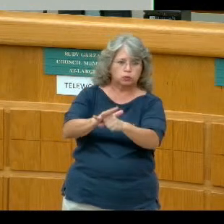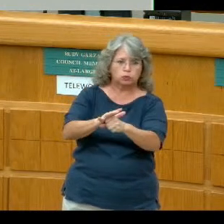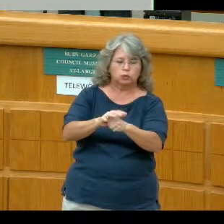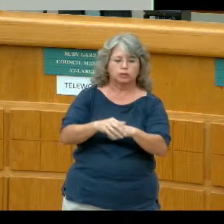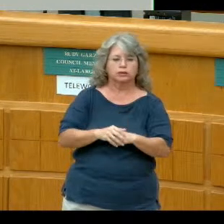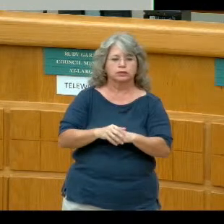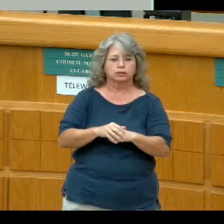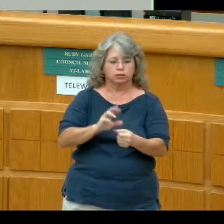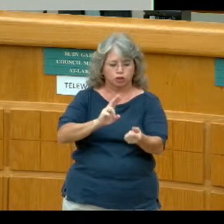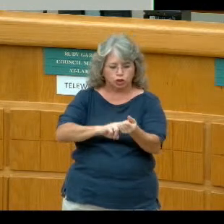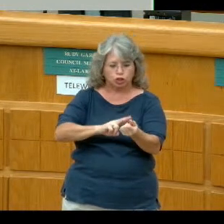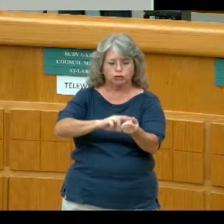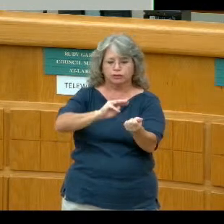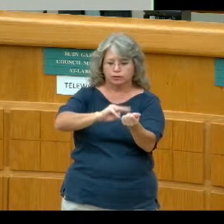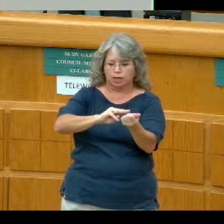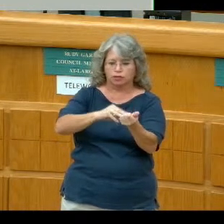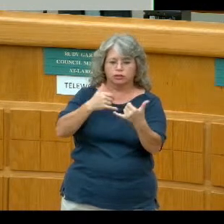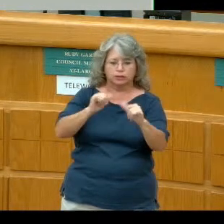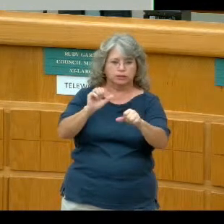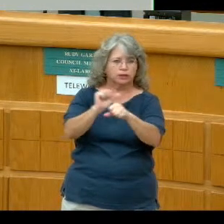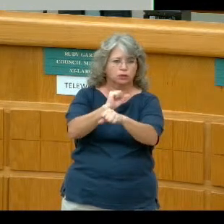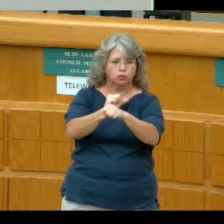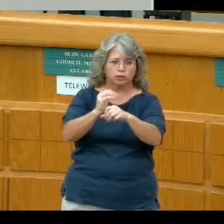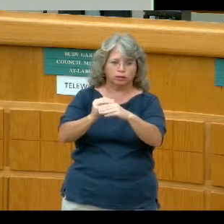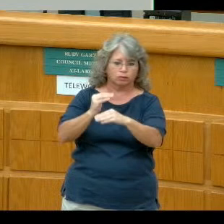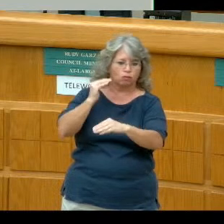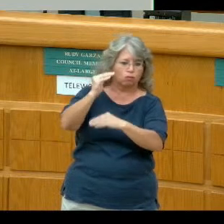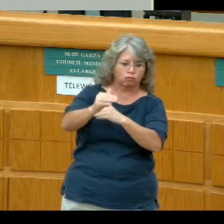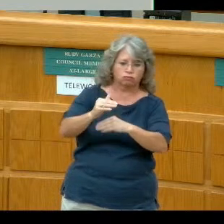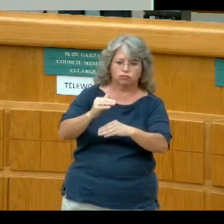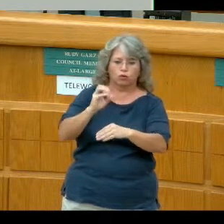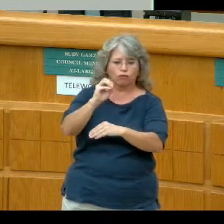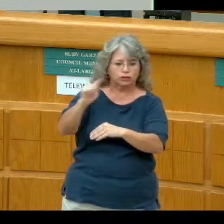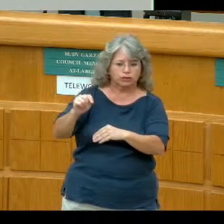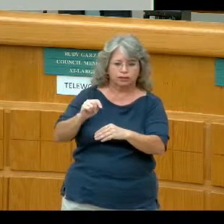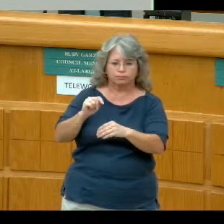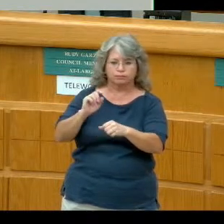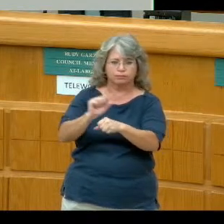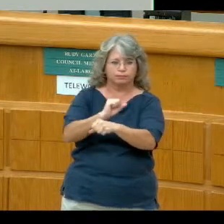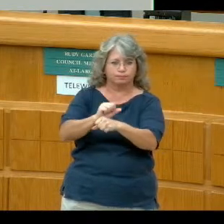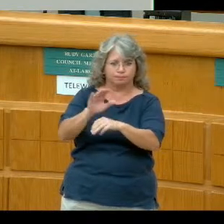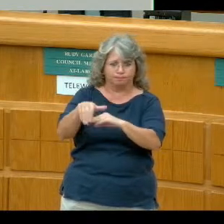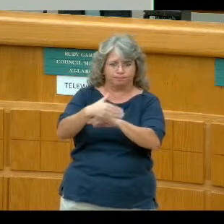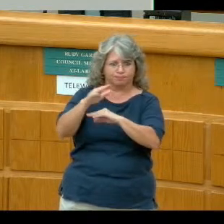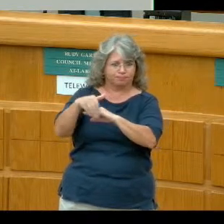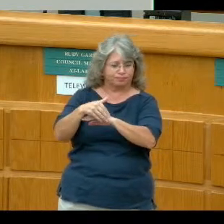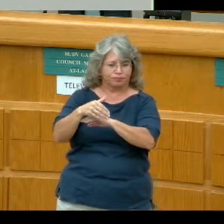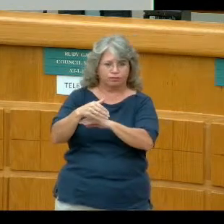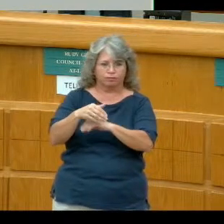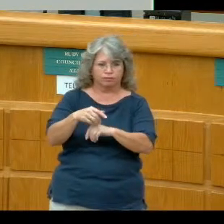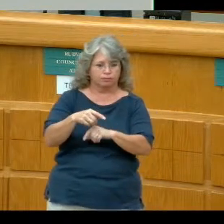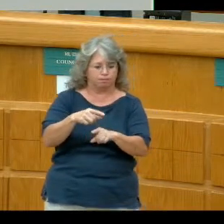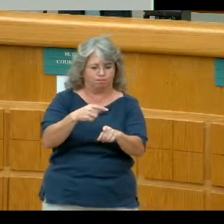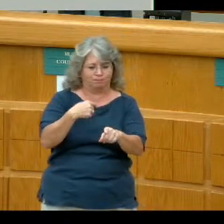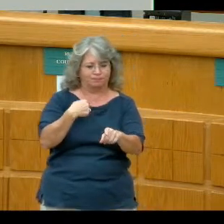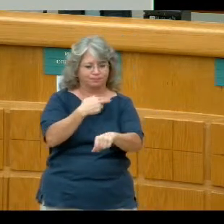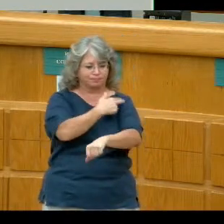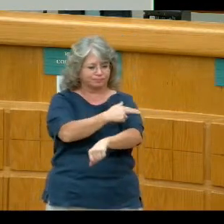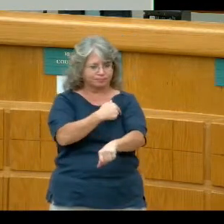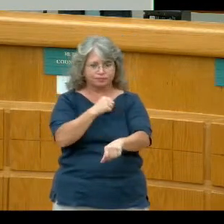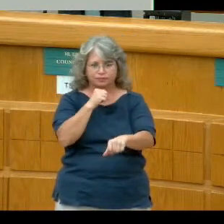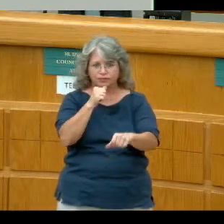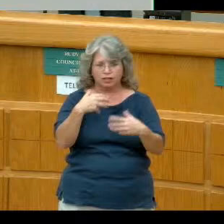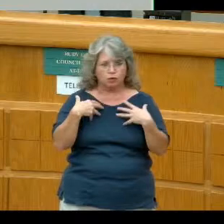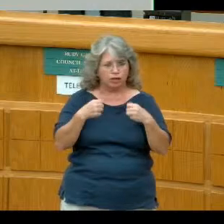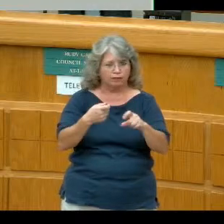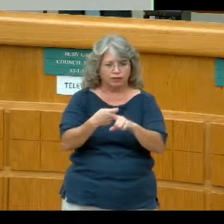People are still working extra shifts. People are still working extra hours in the hospitals. So they haven't gotten over this last